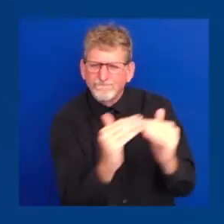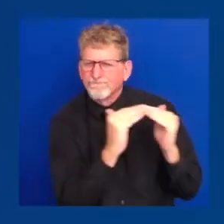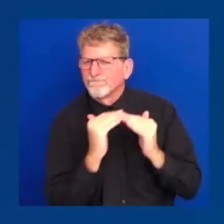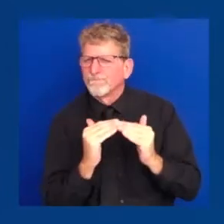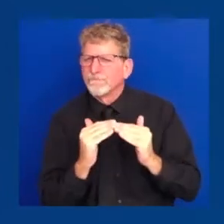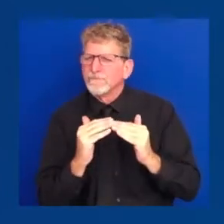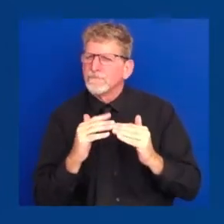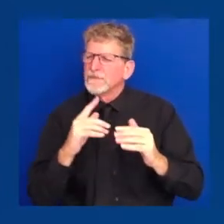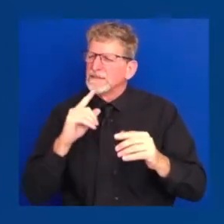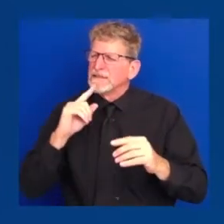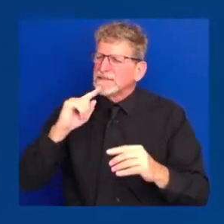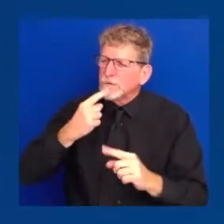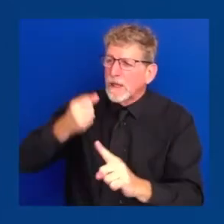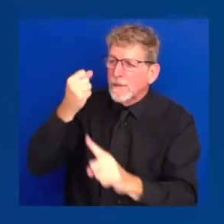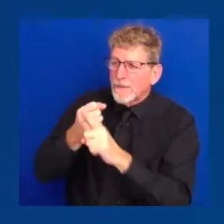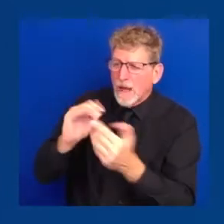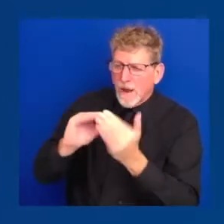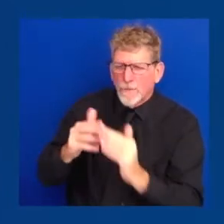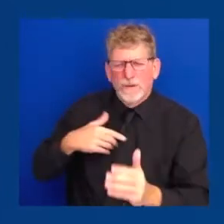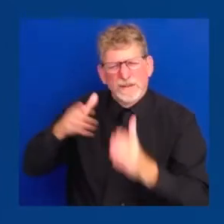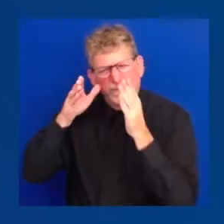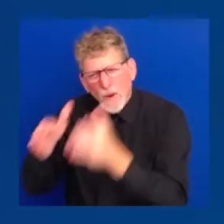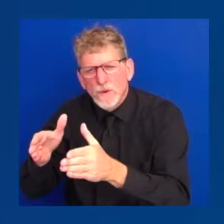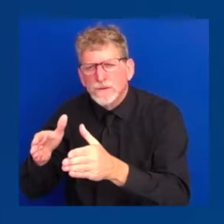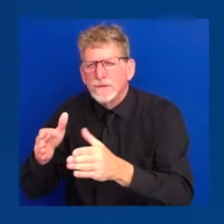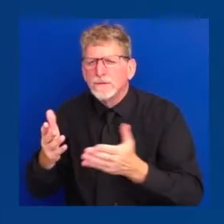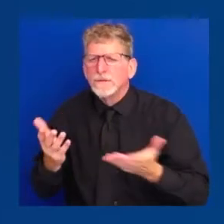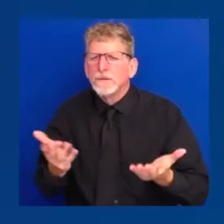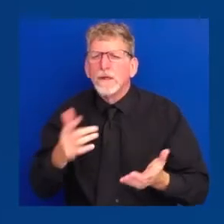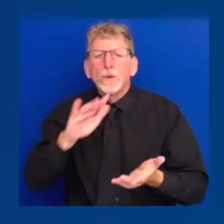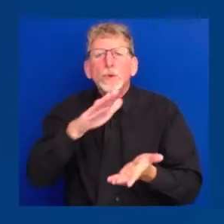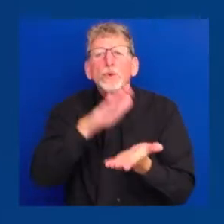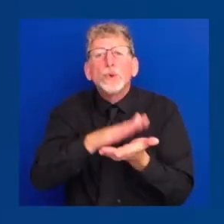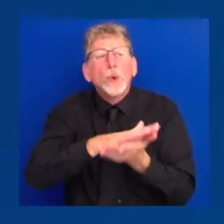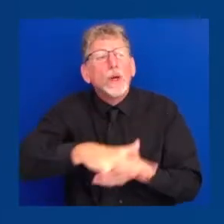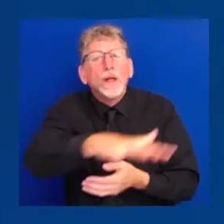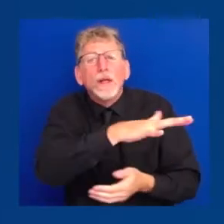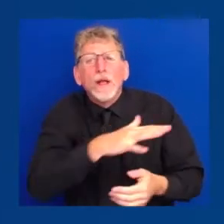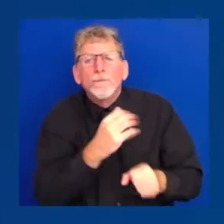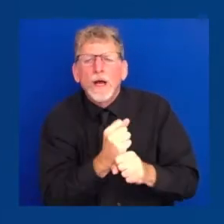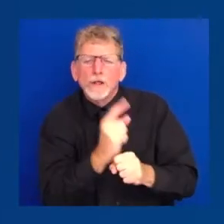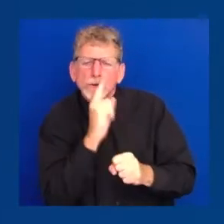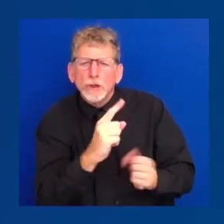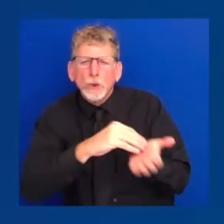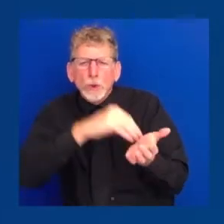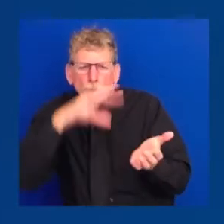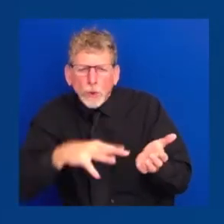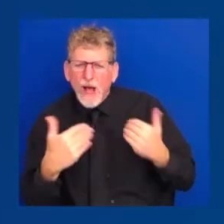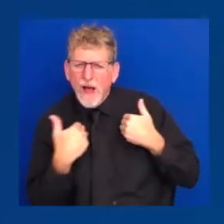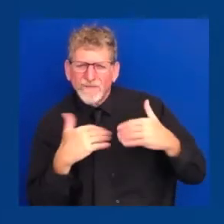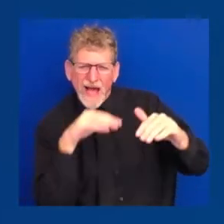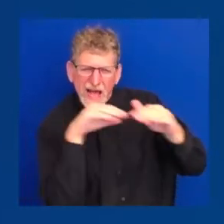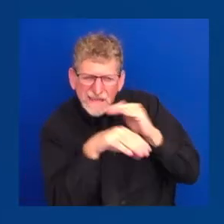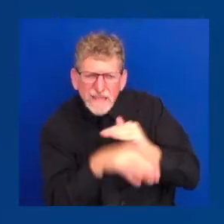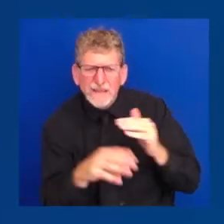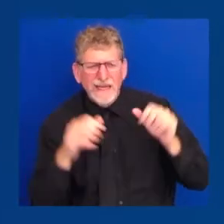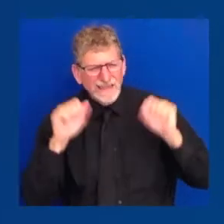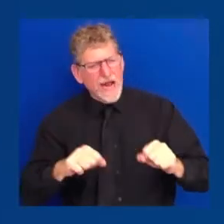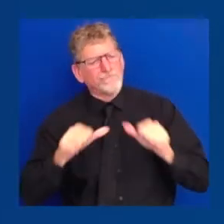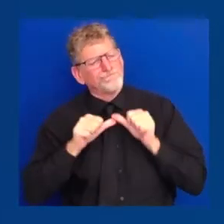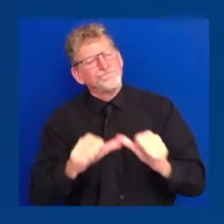most vulnerable students have more equitable access to learning and easing the burden on working parents across rural and urban